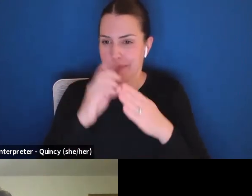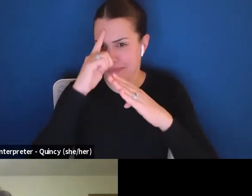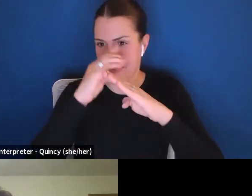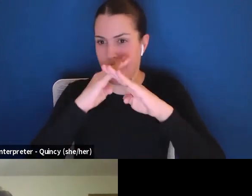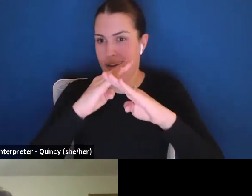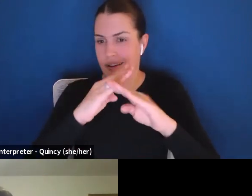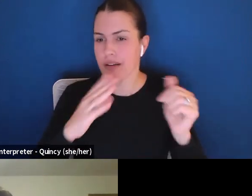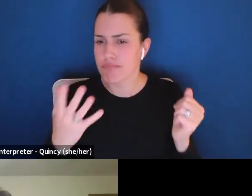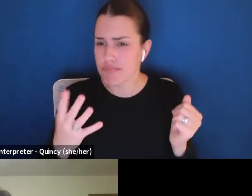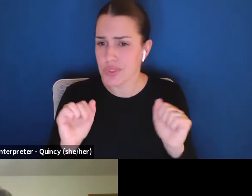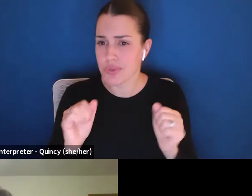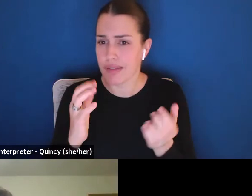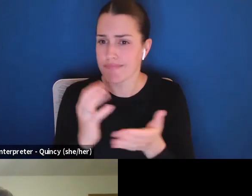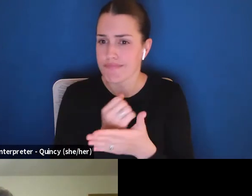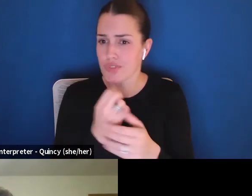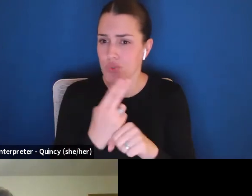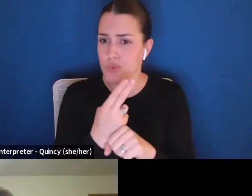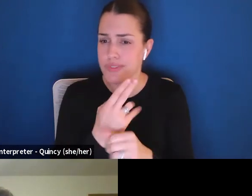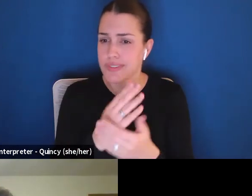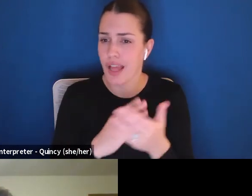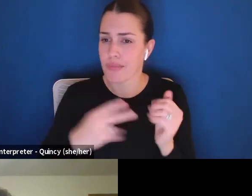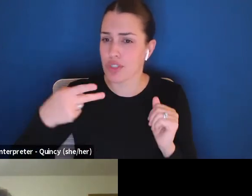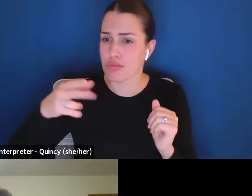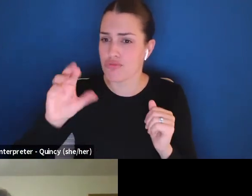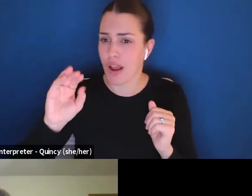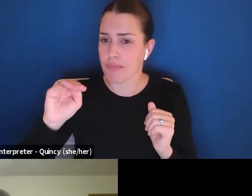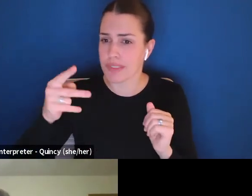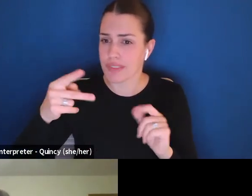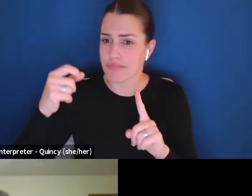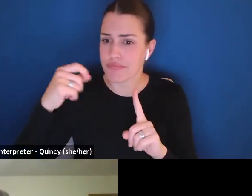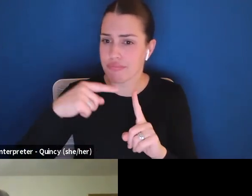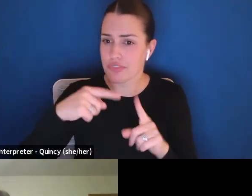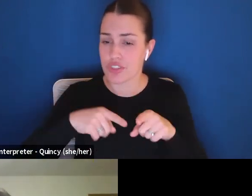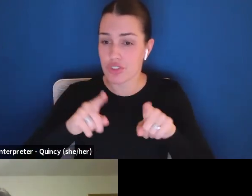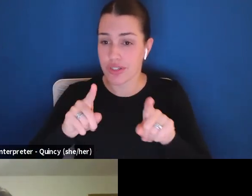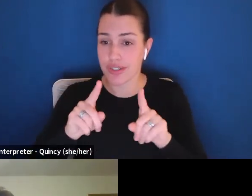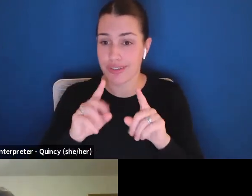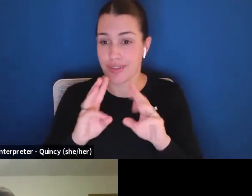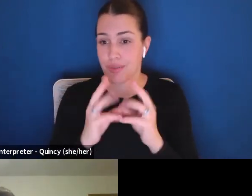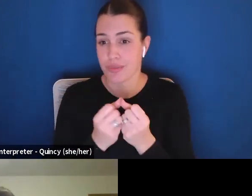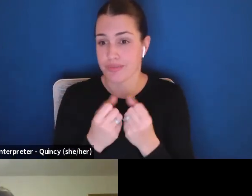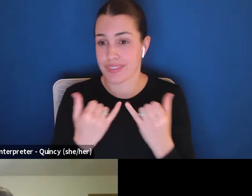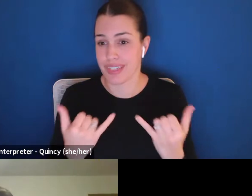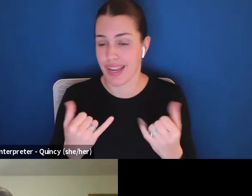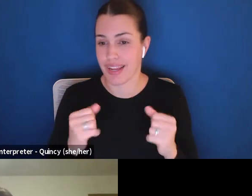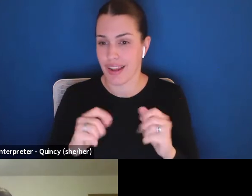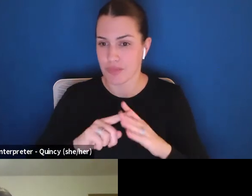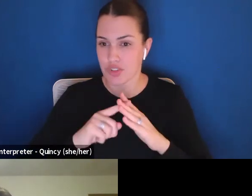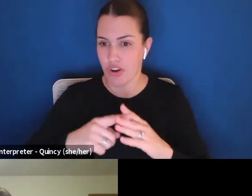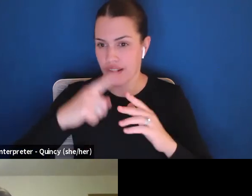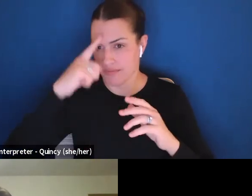want to utilize some of the prompts that we shared throughout the webinar today, that can kind of help jumpstart some